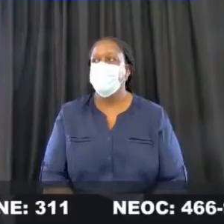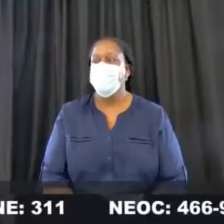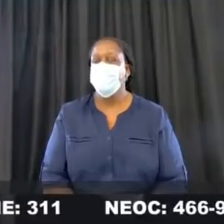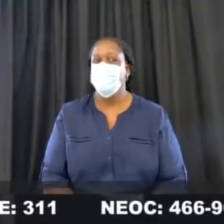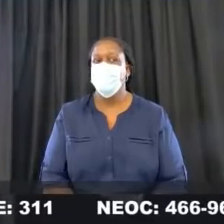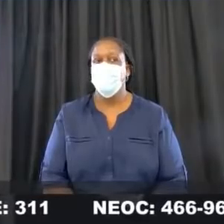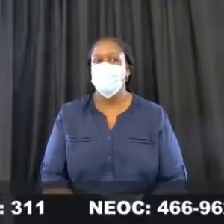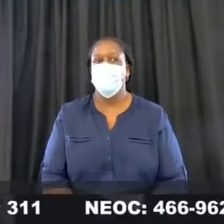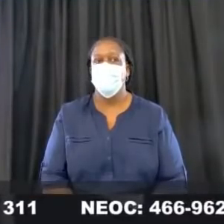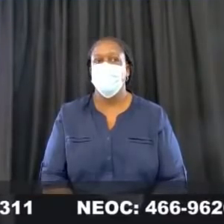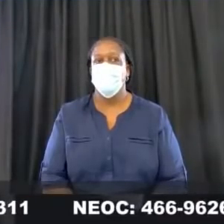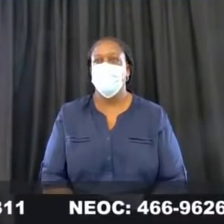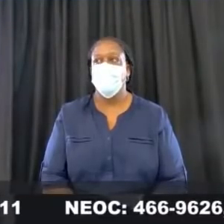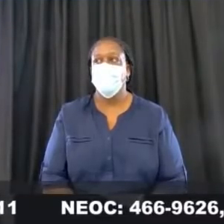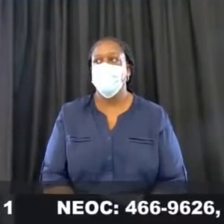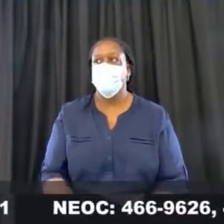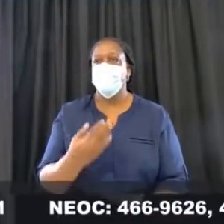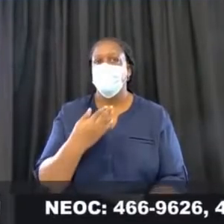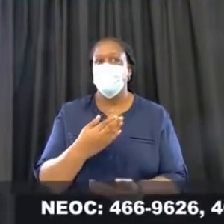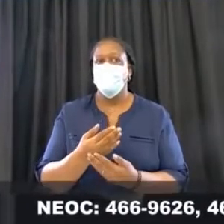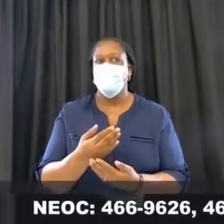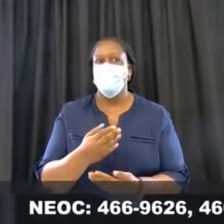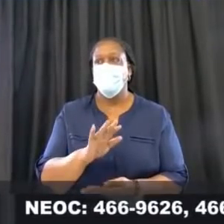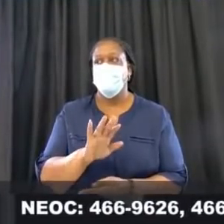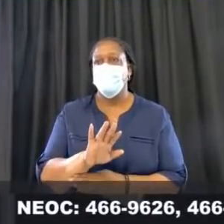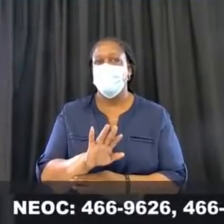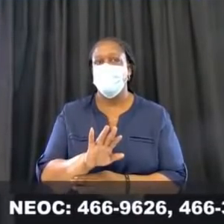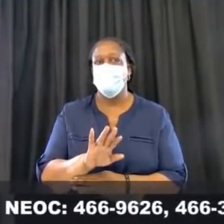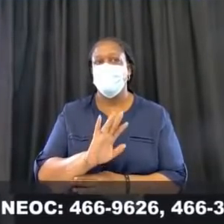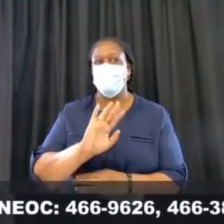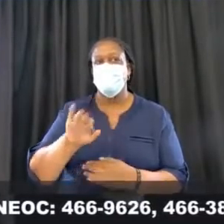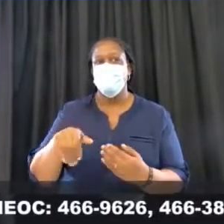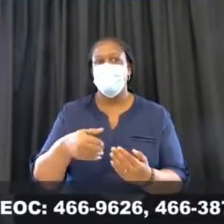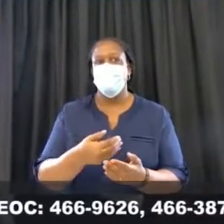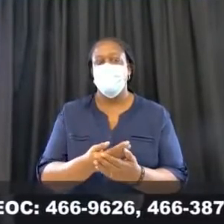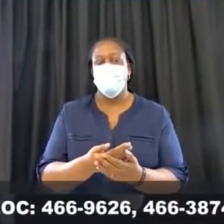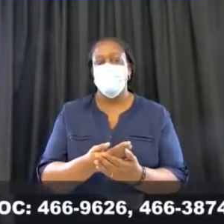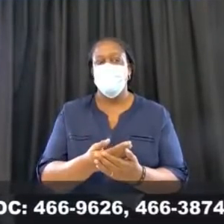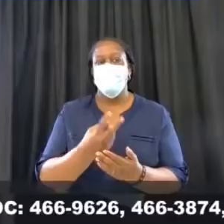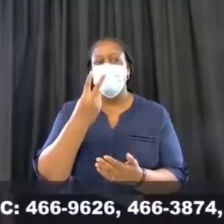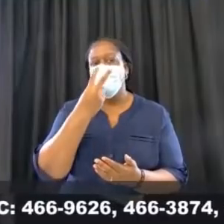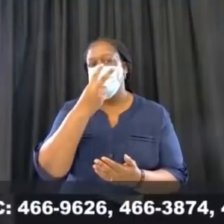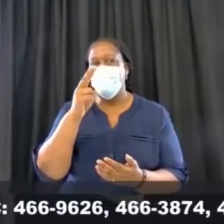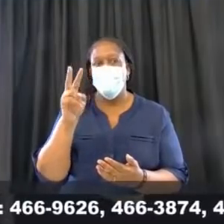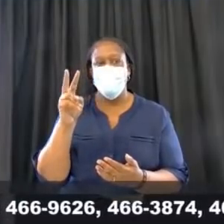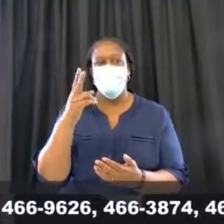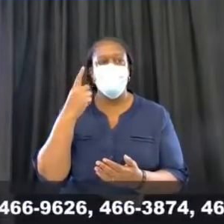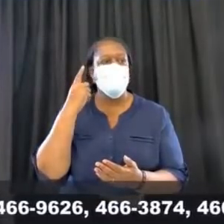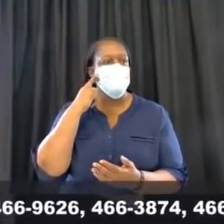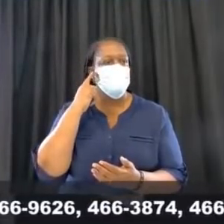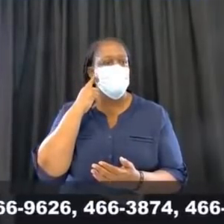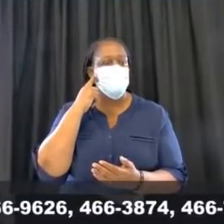Hi. Good afternoon, and thank you, Mr. Williams, to all who are watching via all